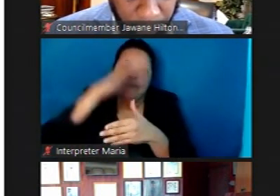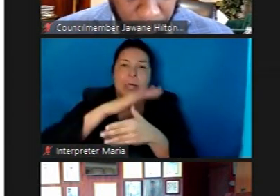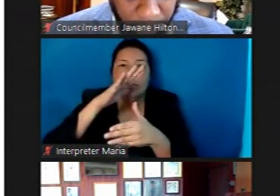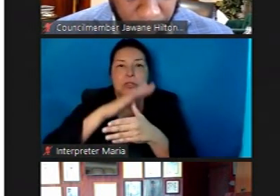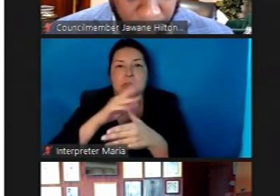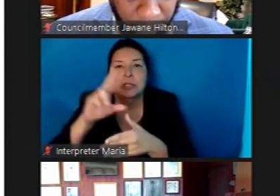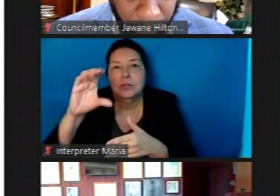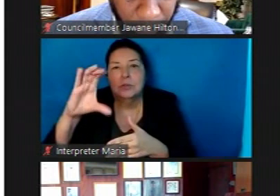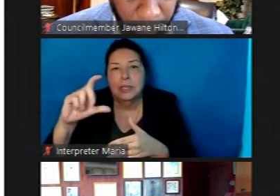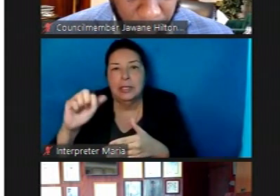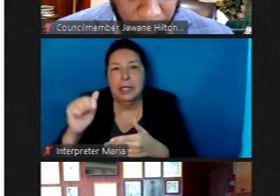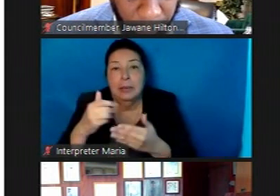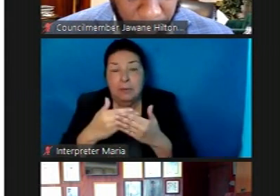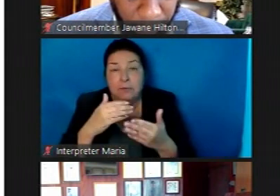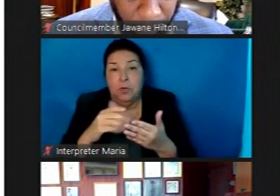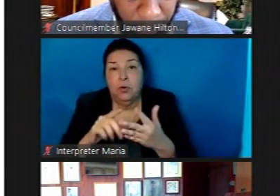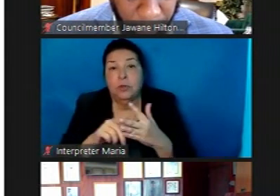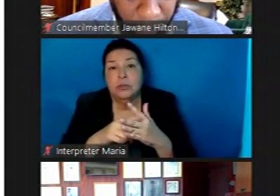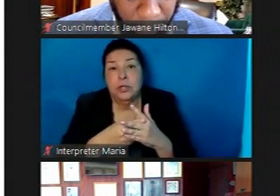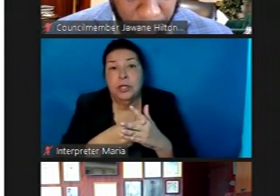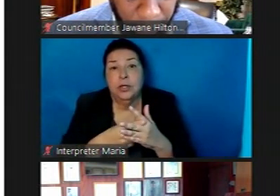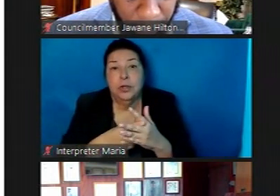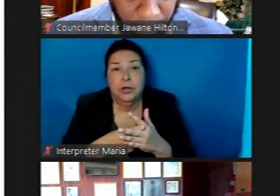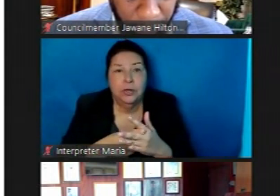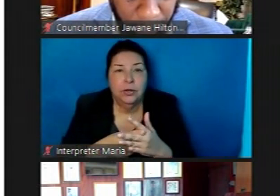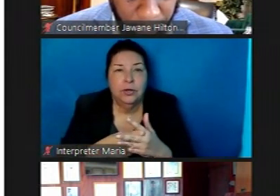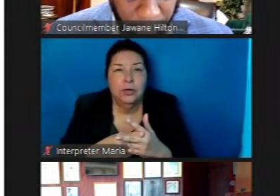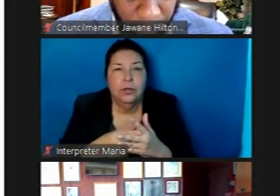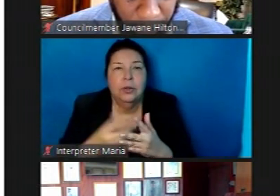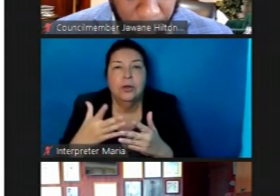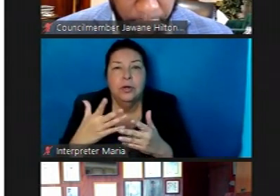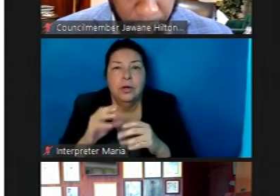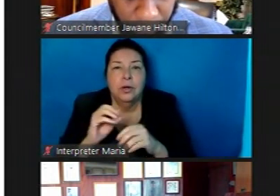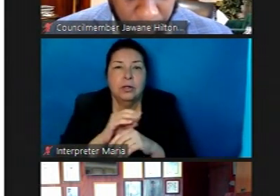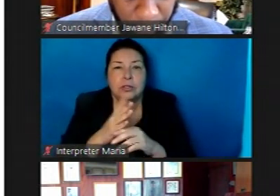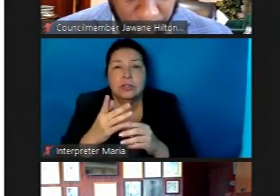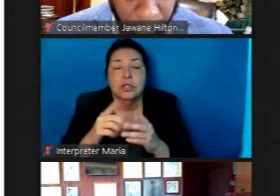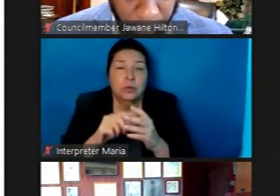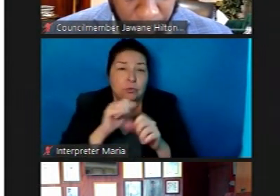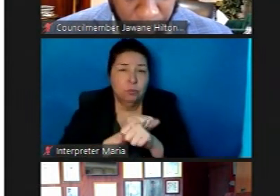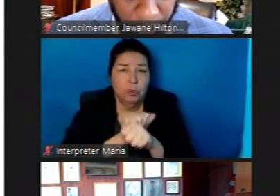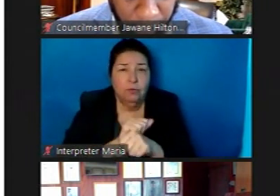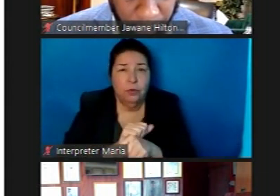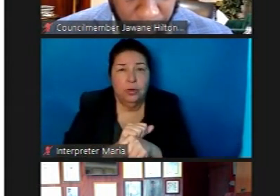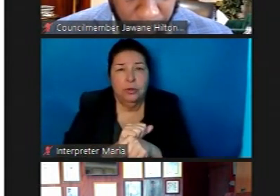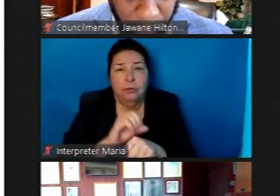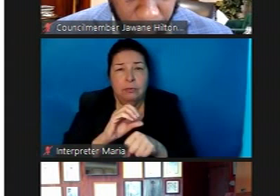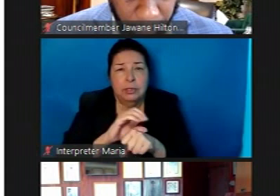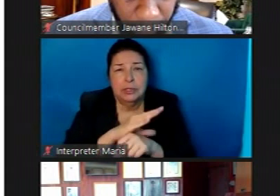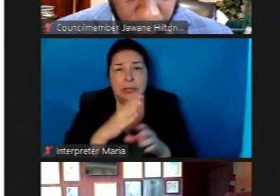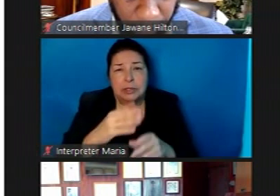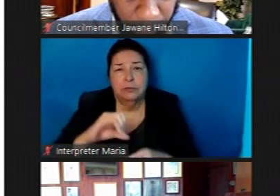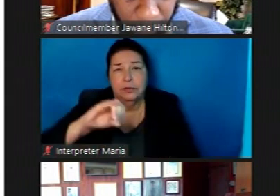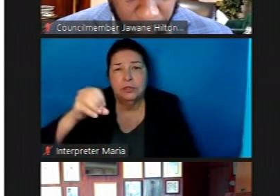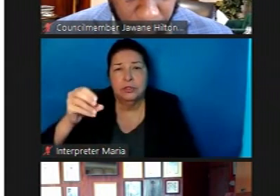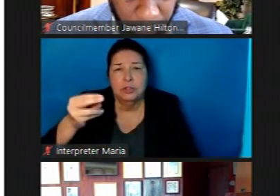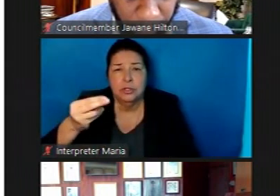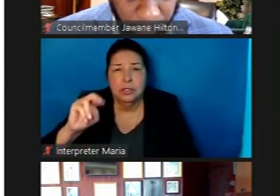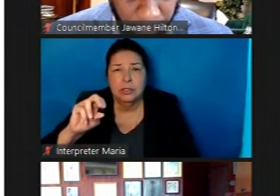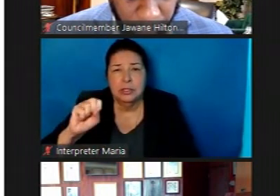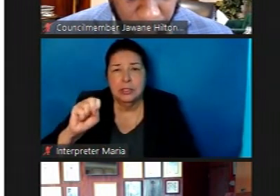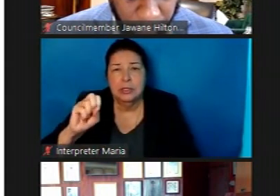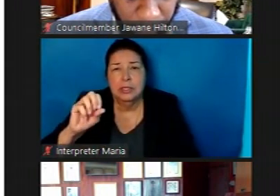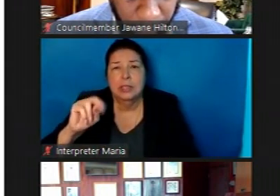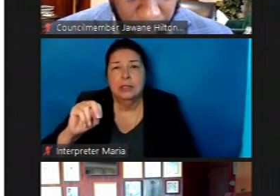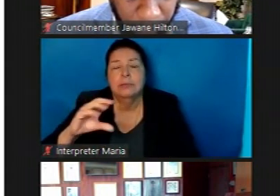residency training, she worked as a consultant for Johnson & Johnson, both domestically and abroad. Being part of